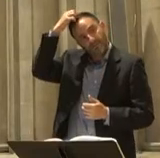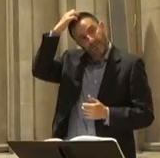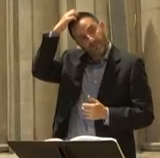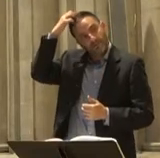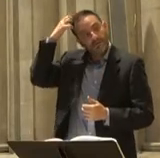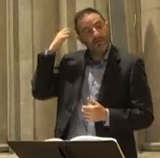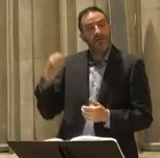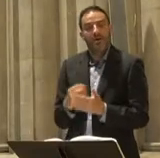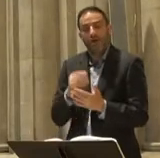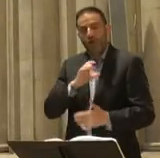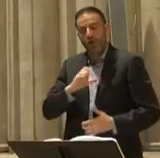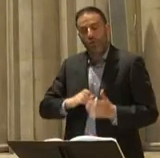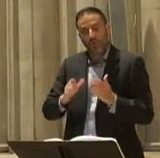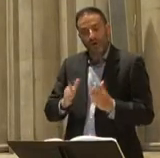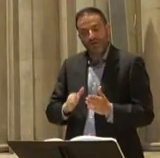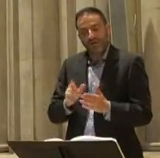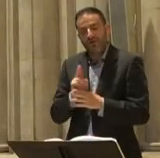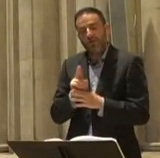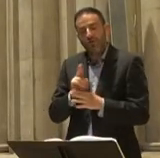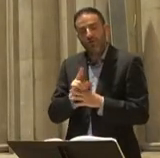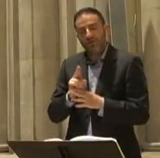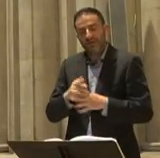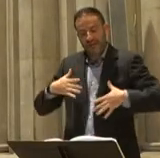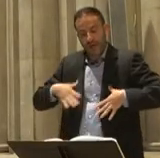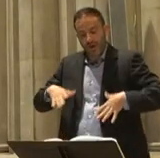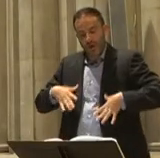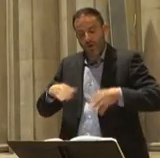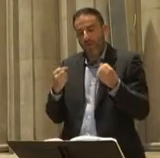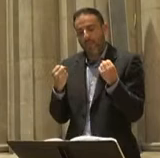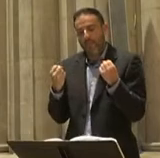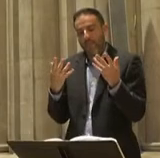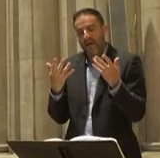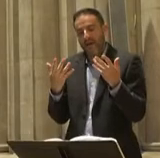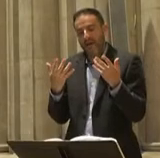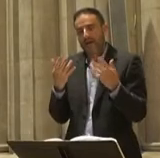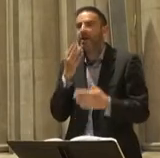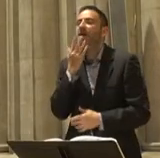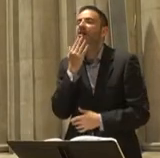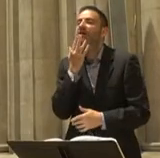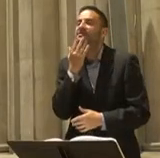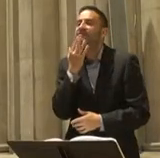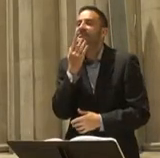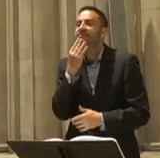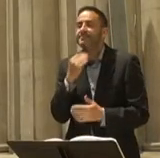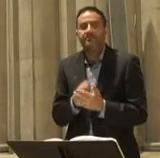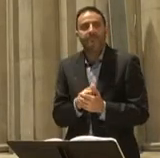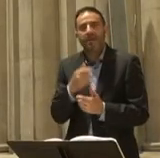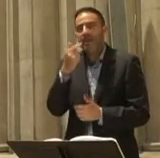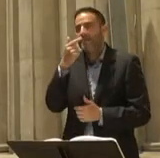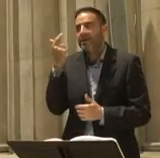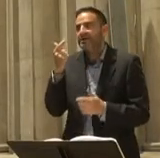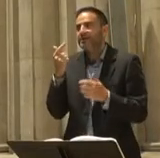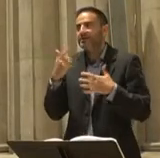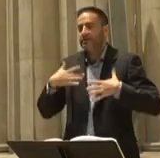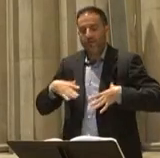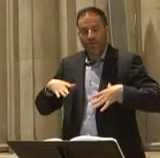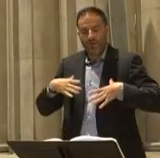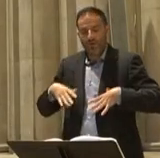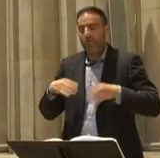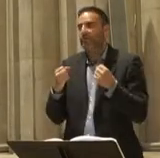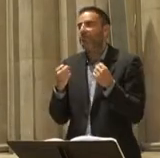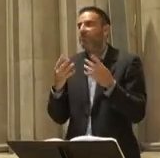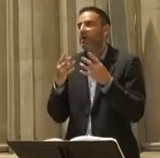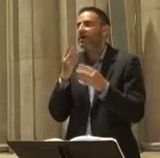would have used, it talks about a coat of many colors. And because of that coat of many colors, the